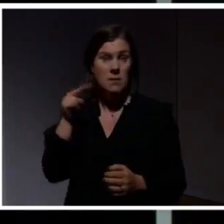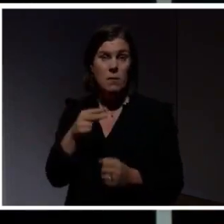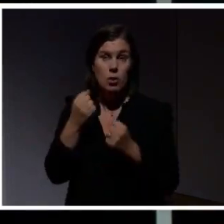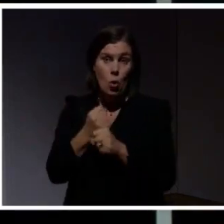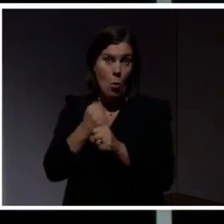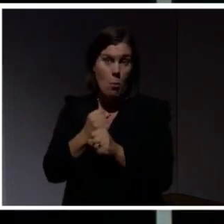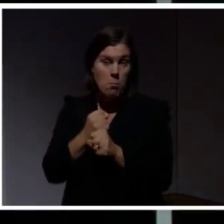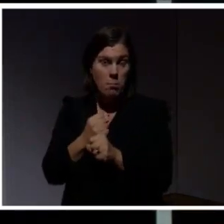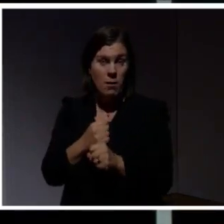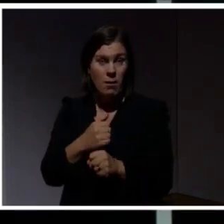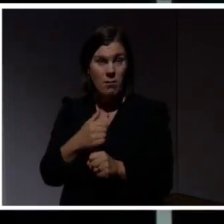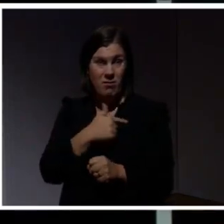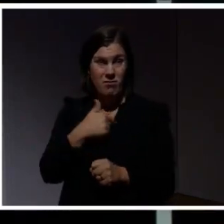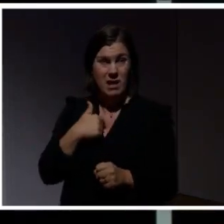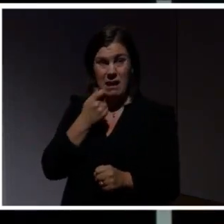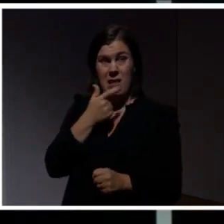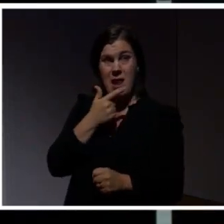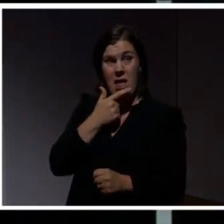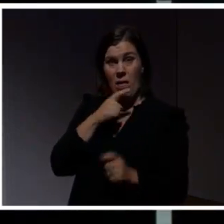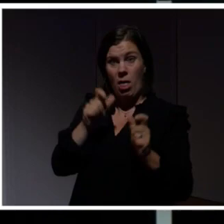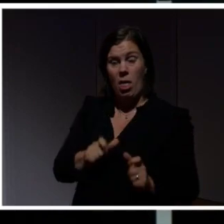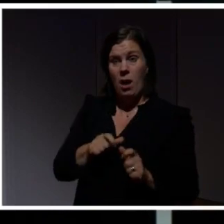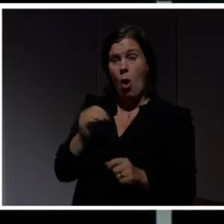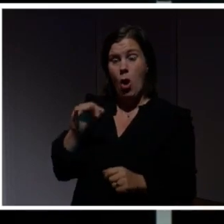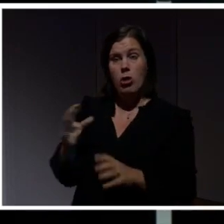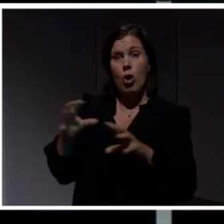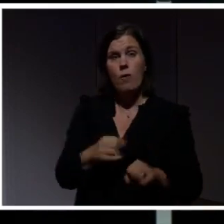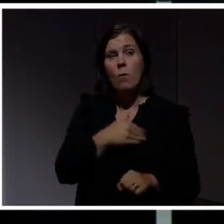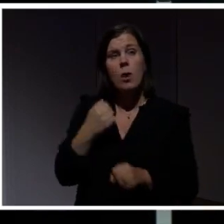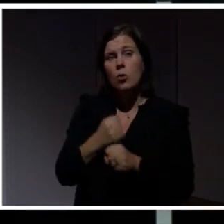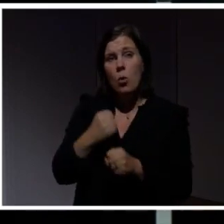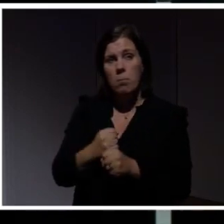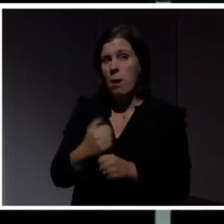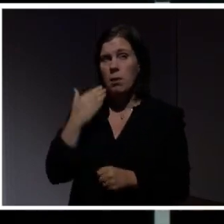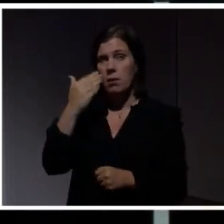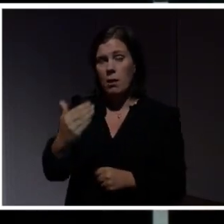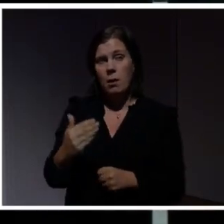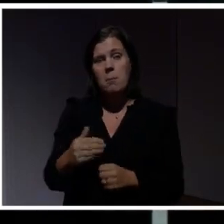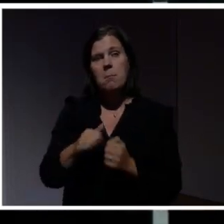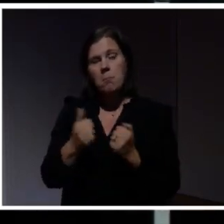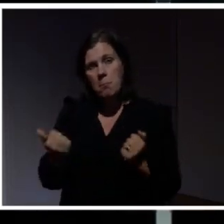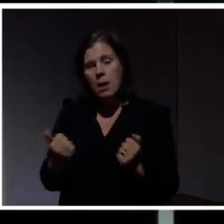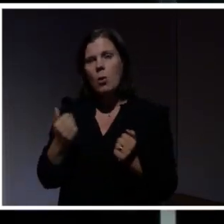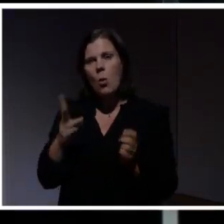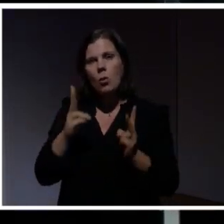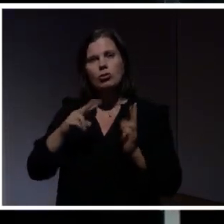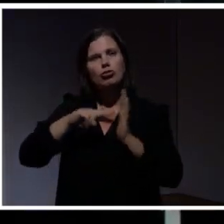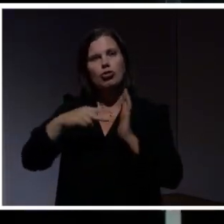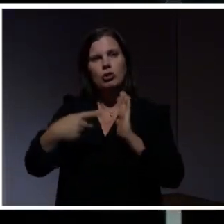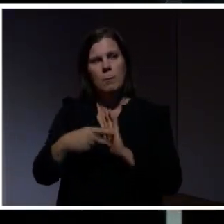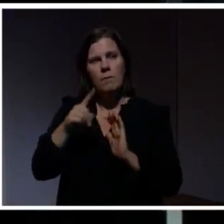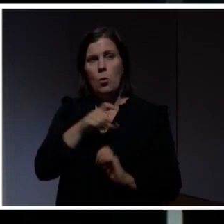jobs, if we're worried that AI will take away all our jobs. But it also means that our systems become increasingly complex.